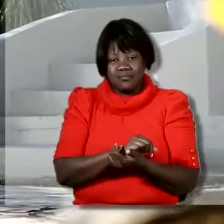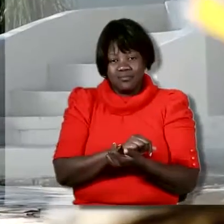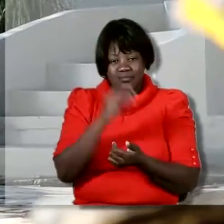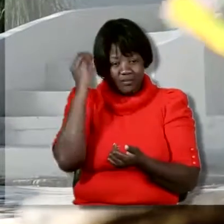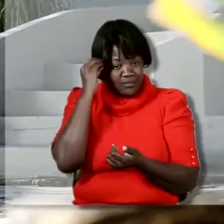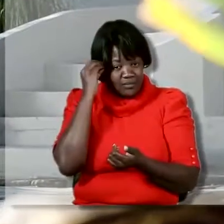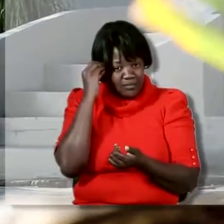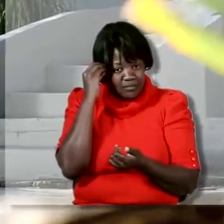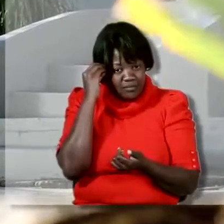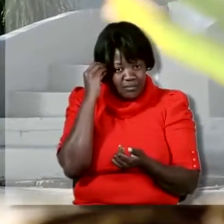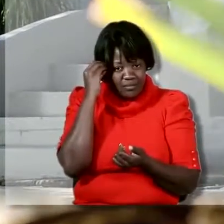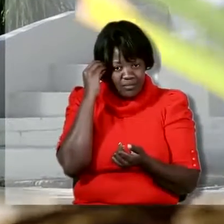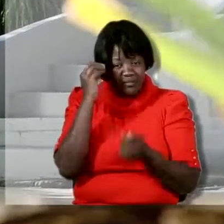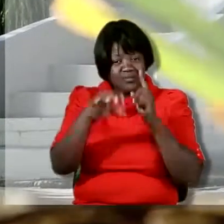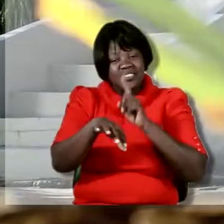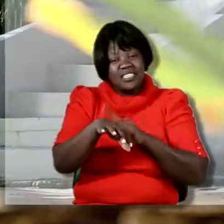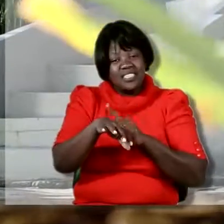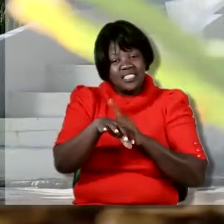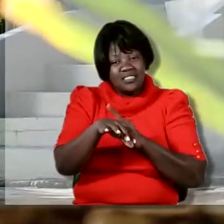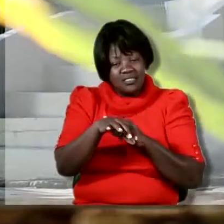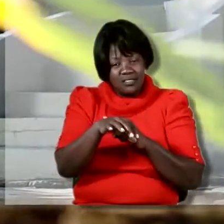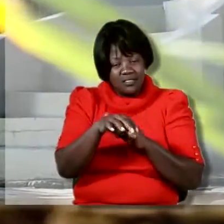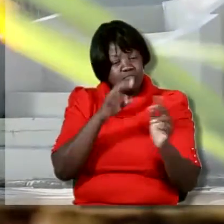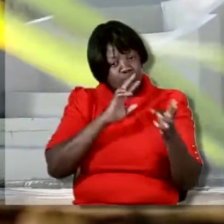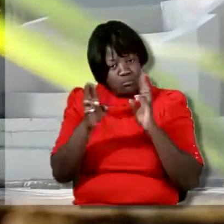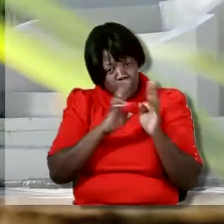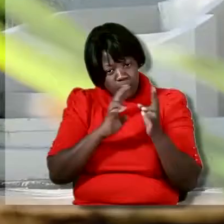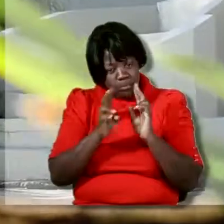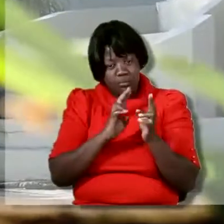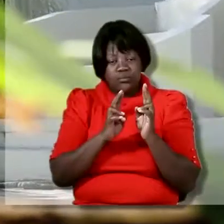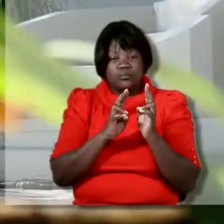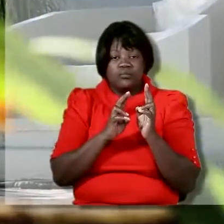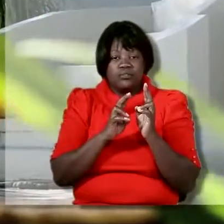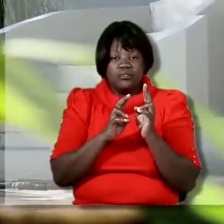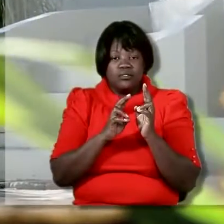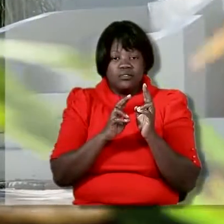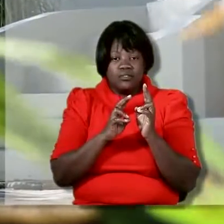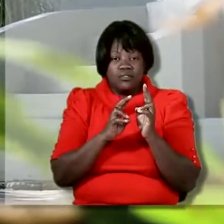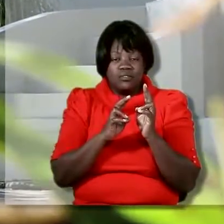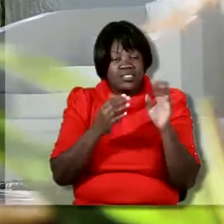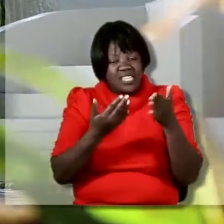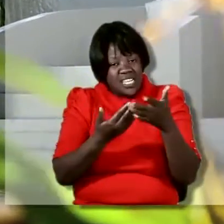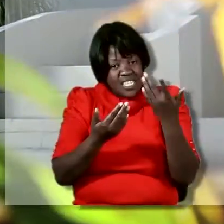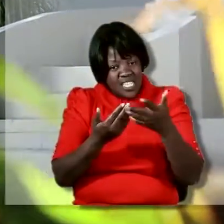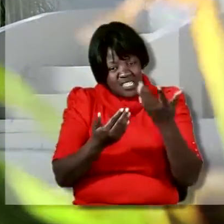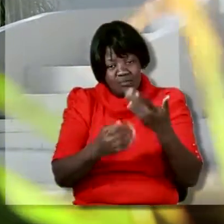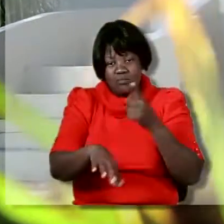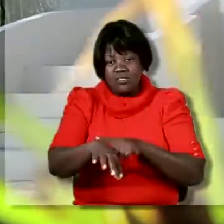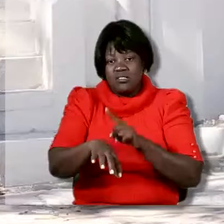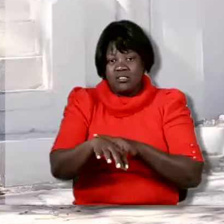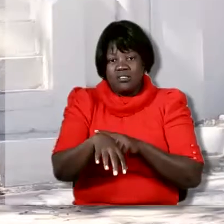You know, Anne, the tenses we just covered are just the simple